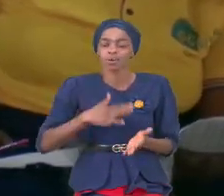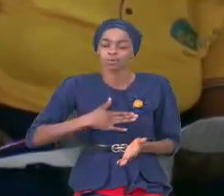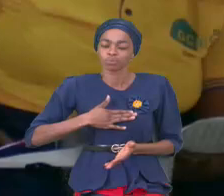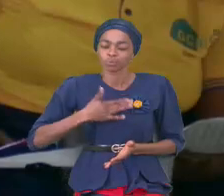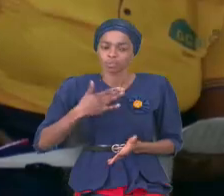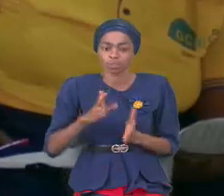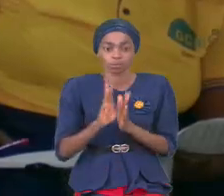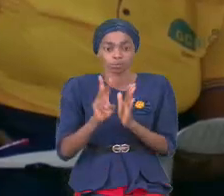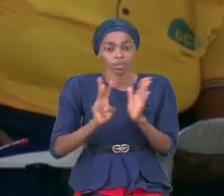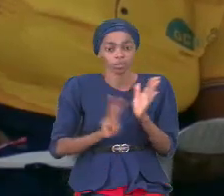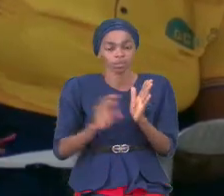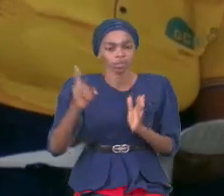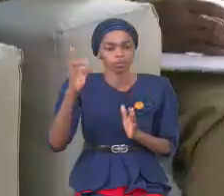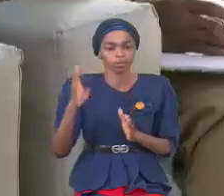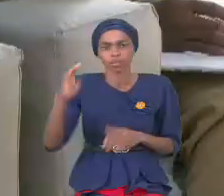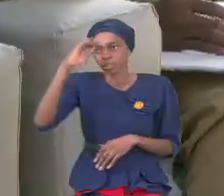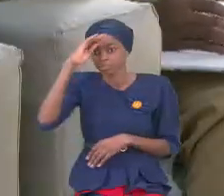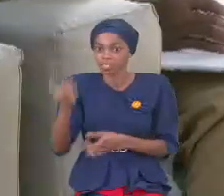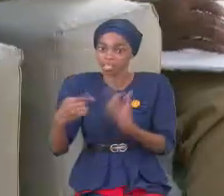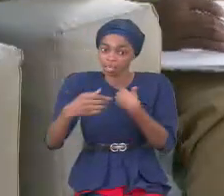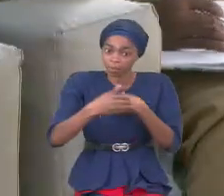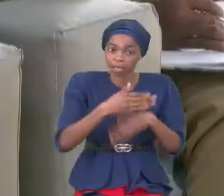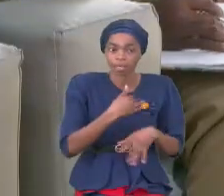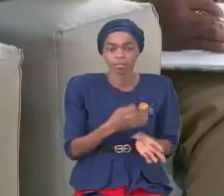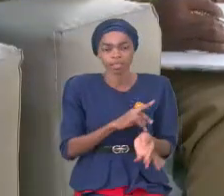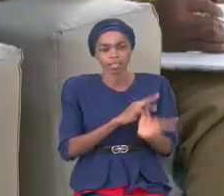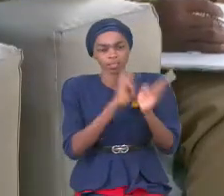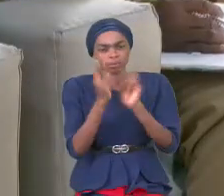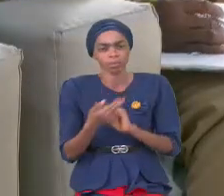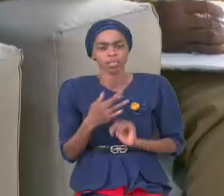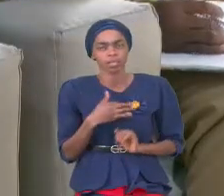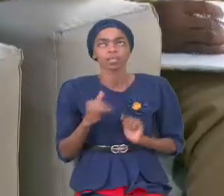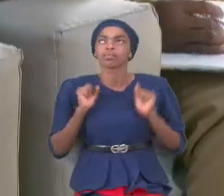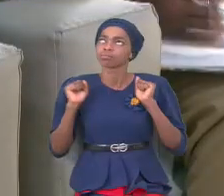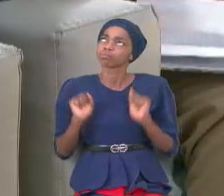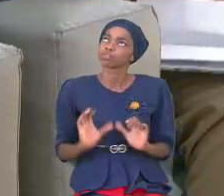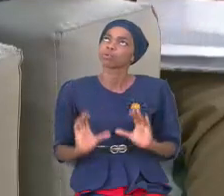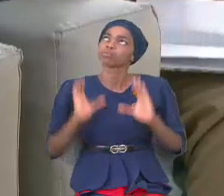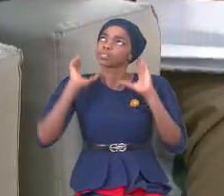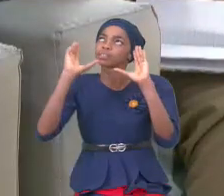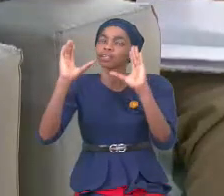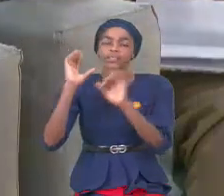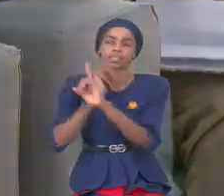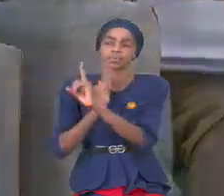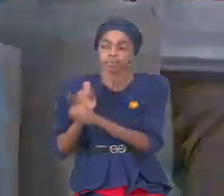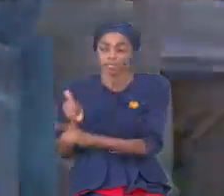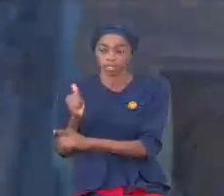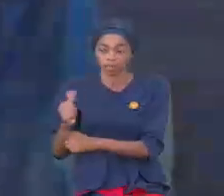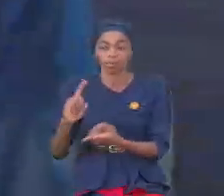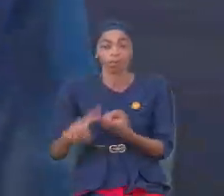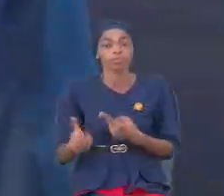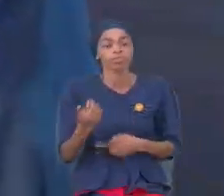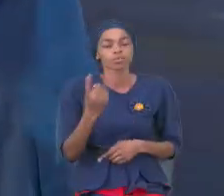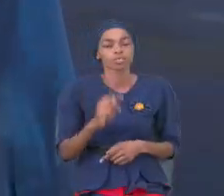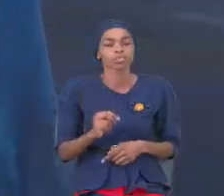He returned, he repented, and now he recommitted himself unto the service of the Lord. We're looking